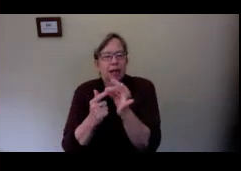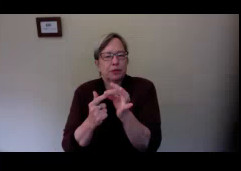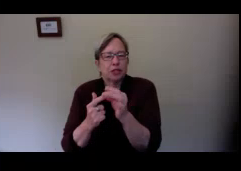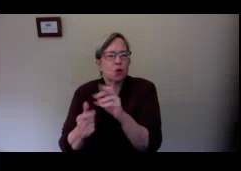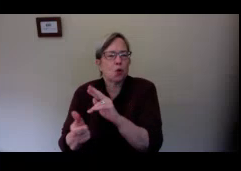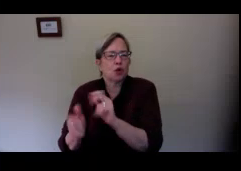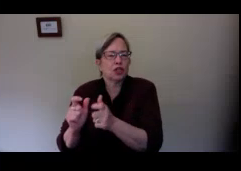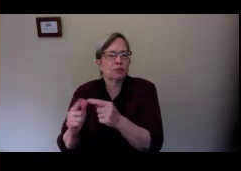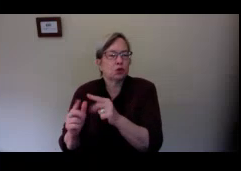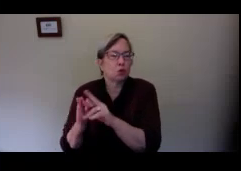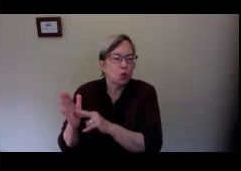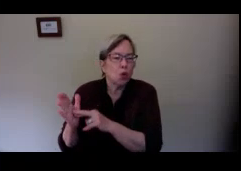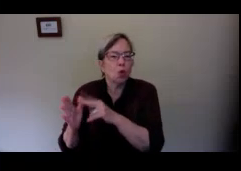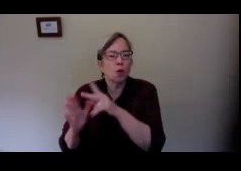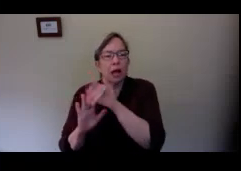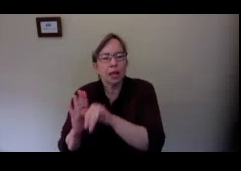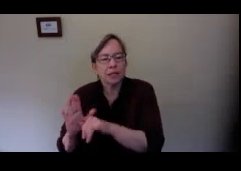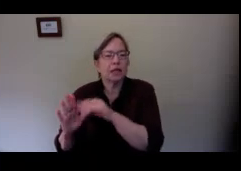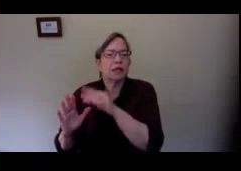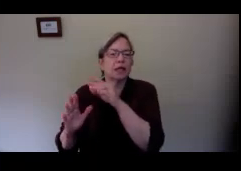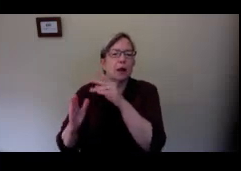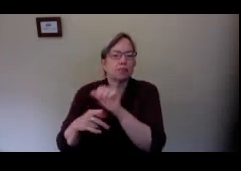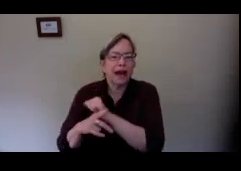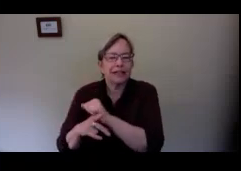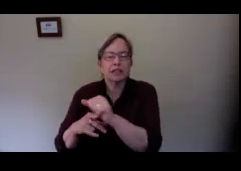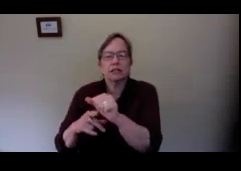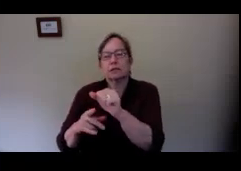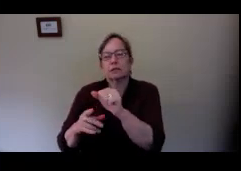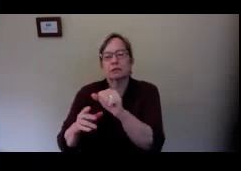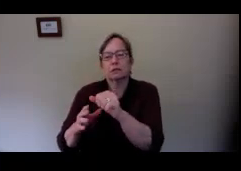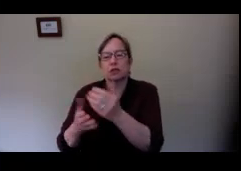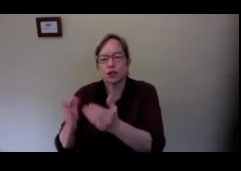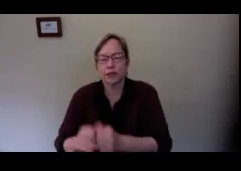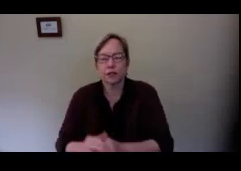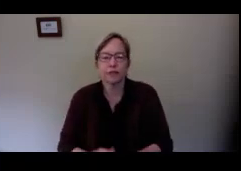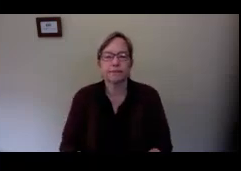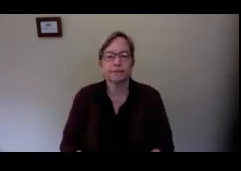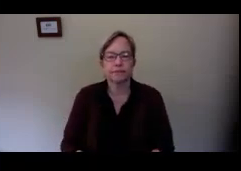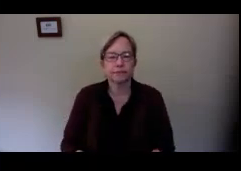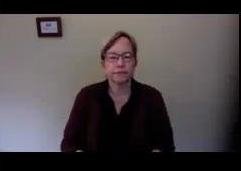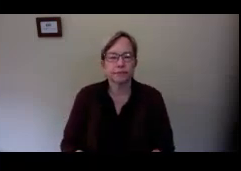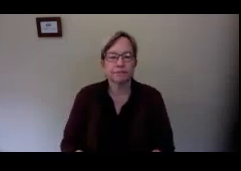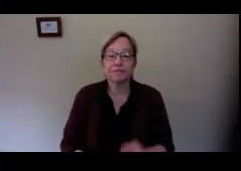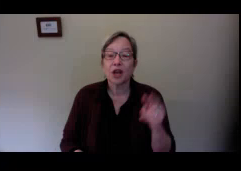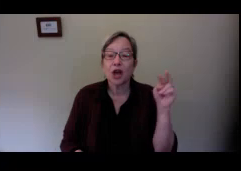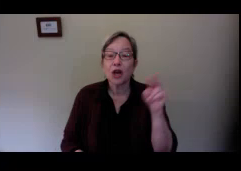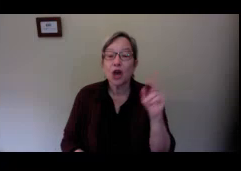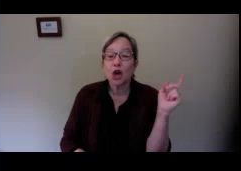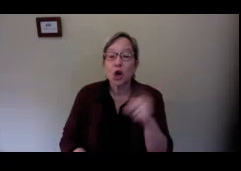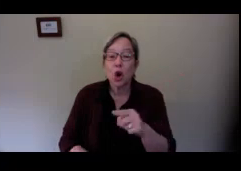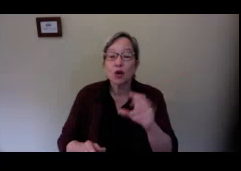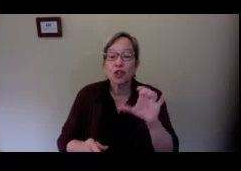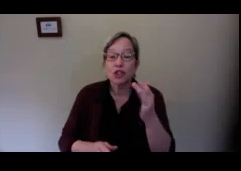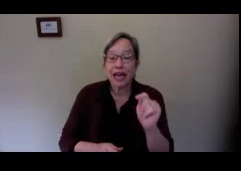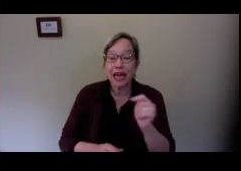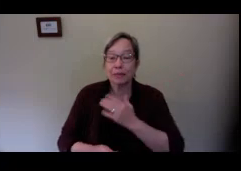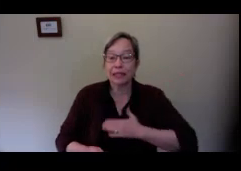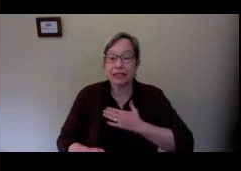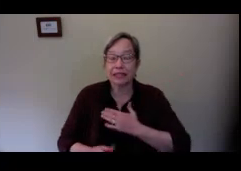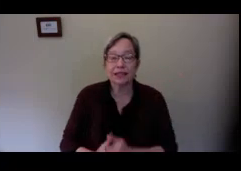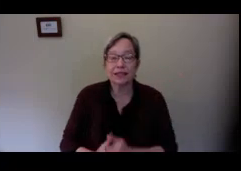adjustment to a rule, policy, practice, or service. So if we would take to the chat again for just a moment, we'll